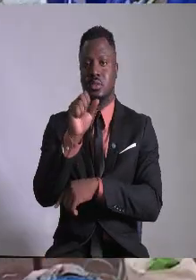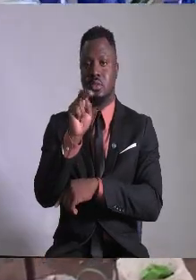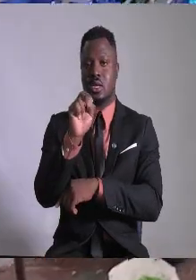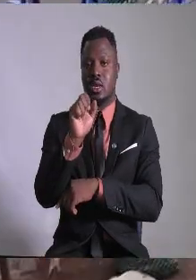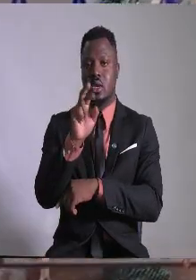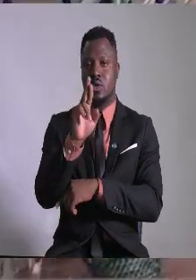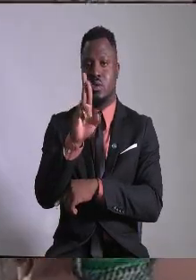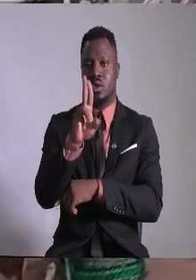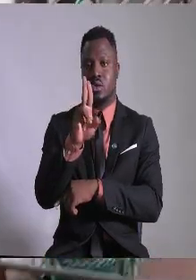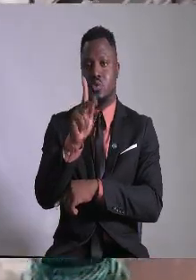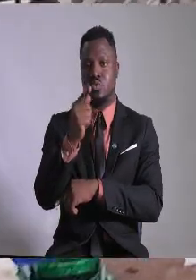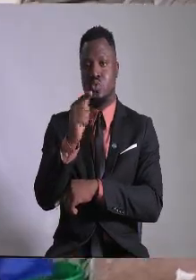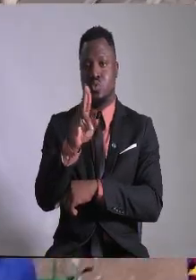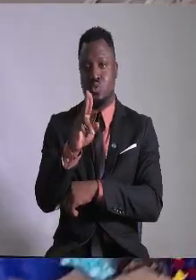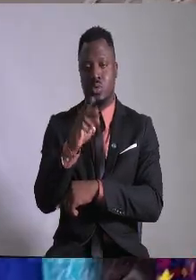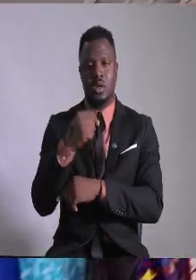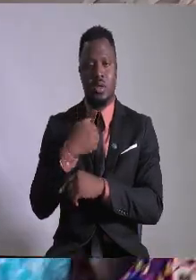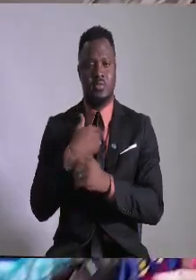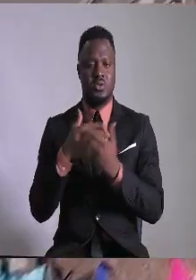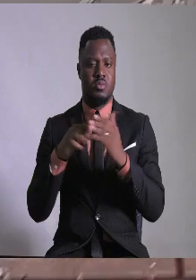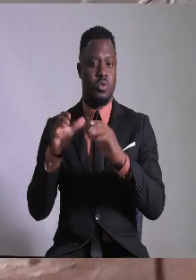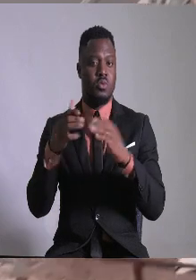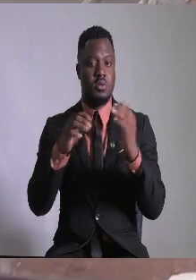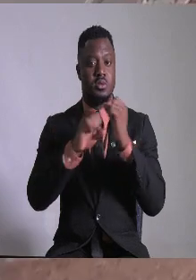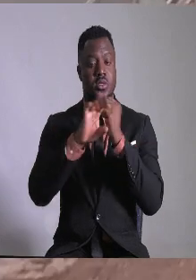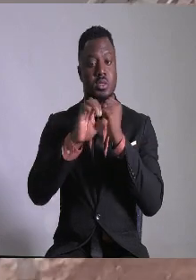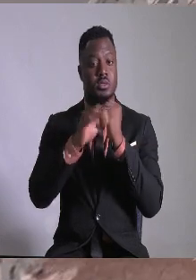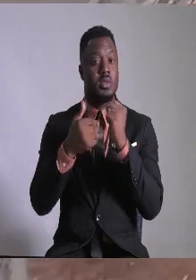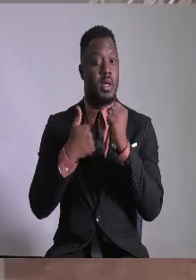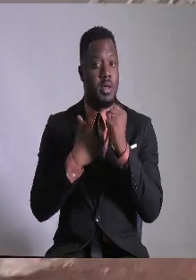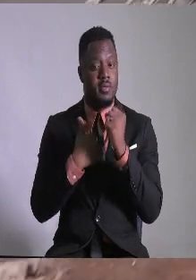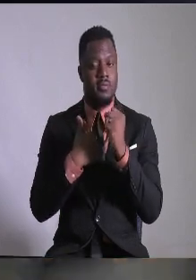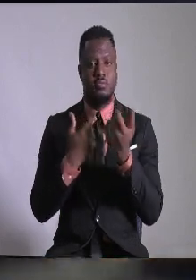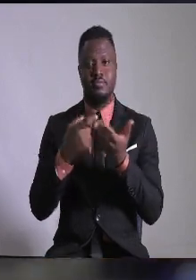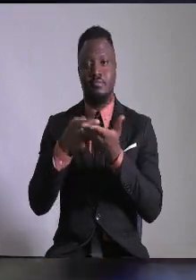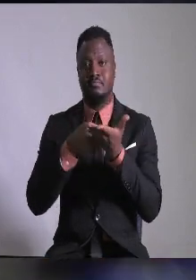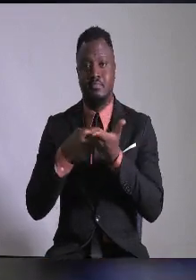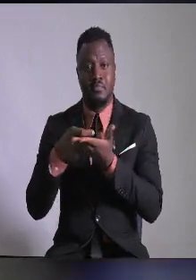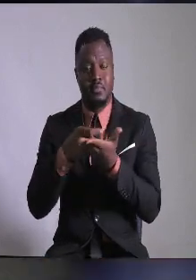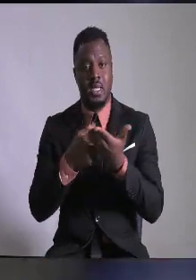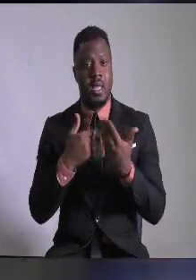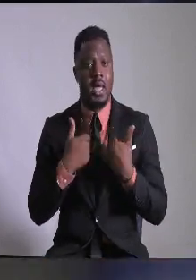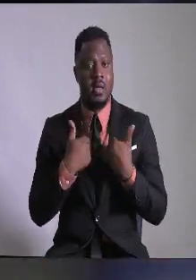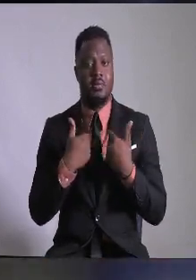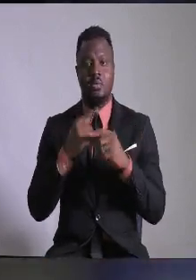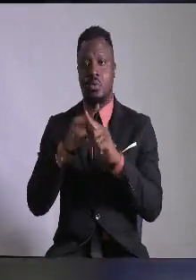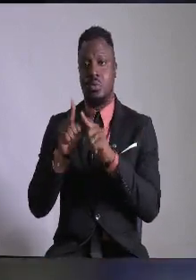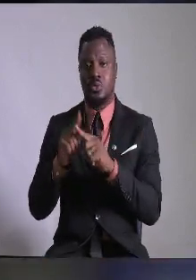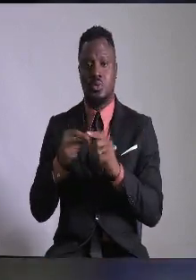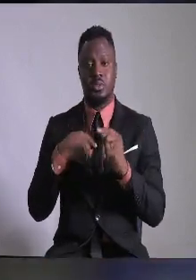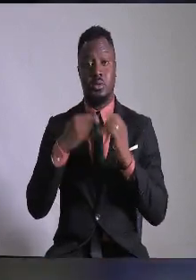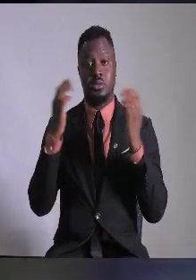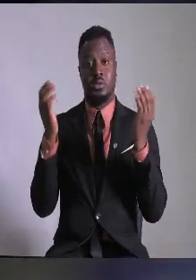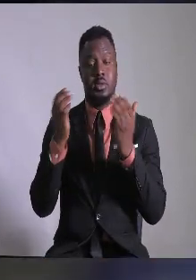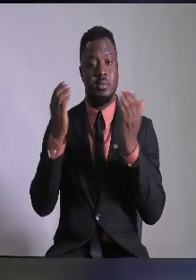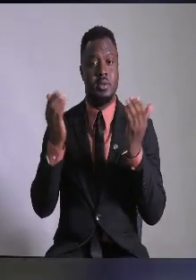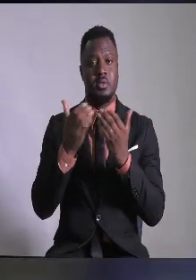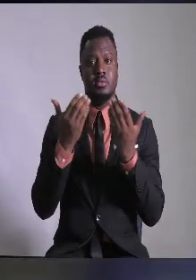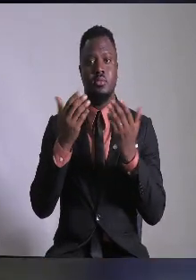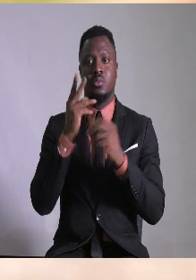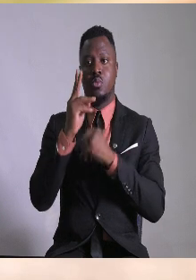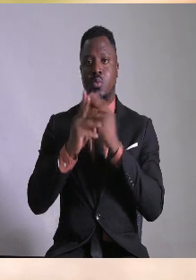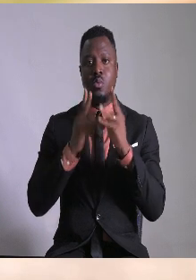and Tamale-Metru. So we did community sensitization, radio discussions, and as well we celebrated